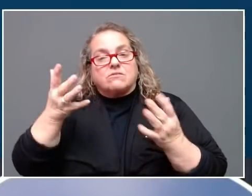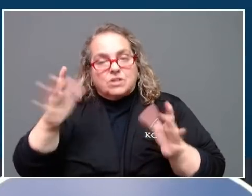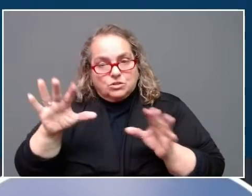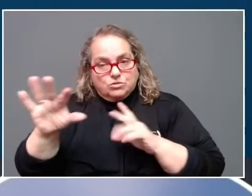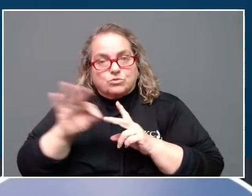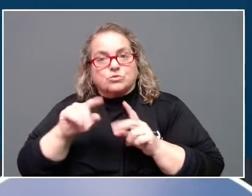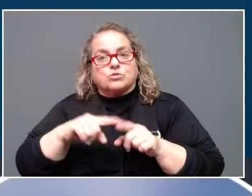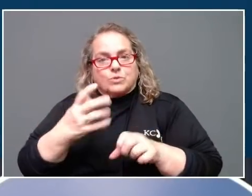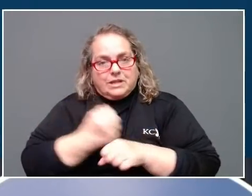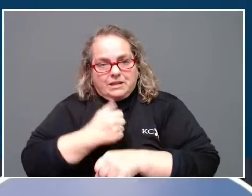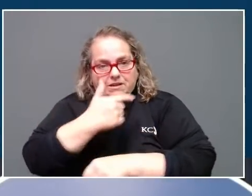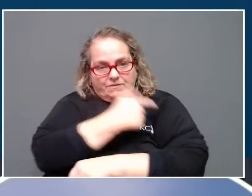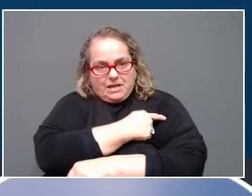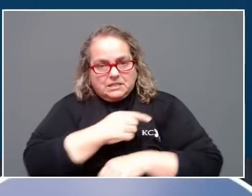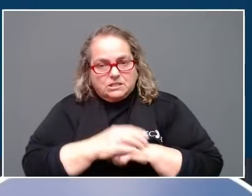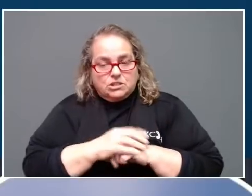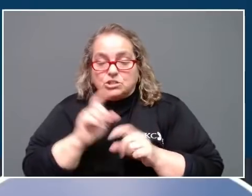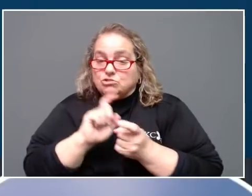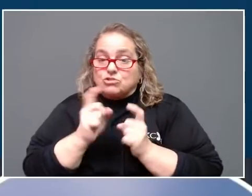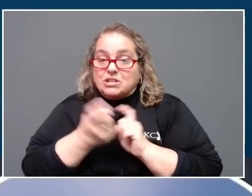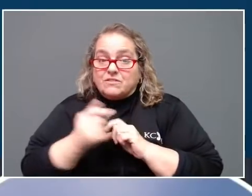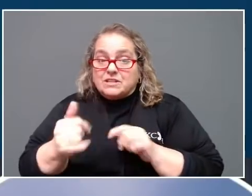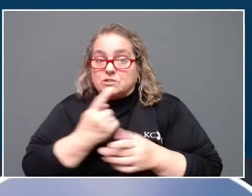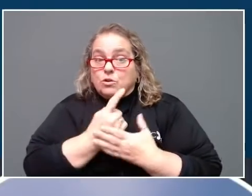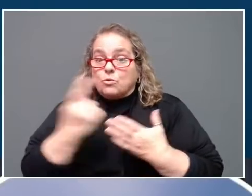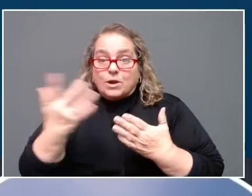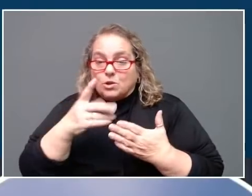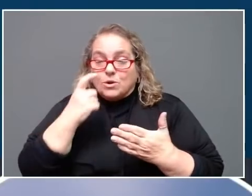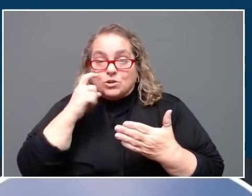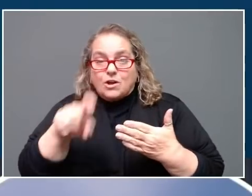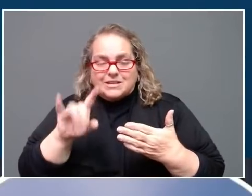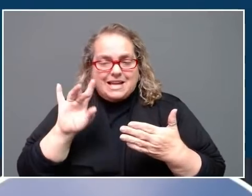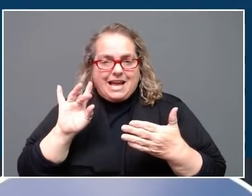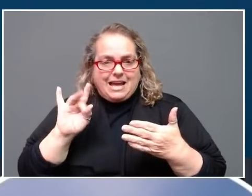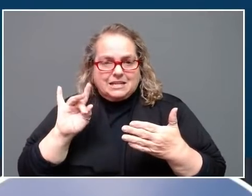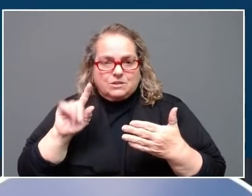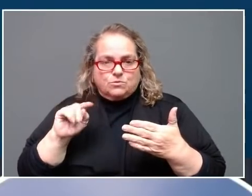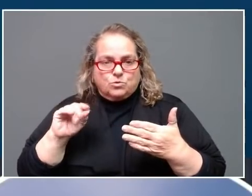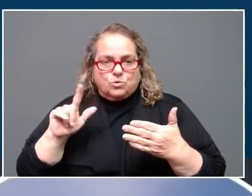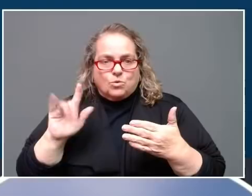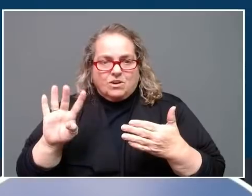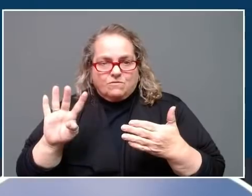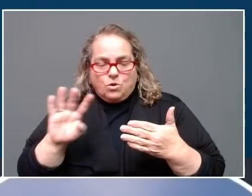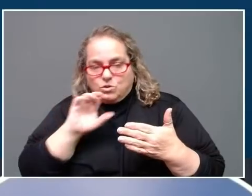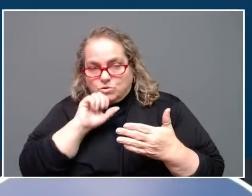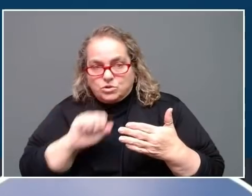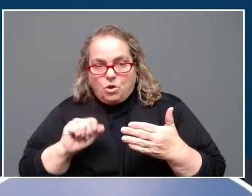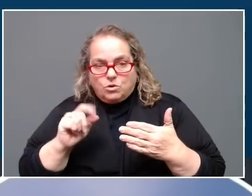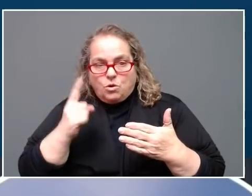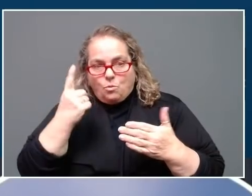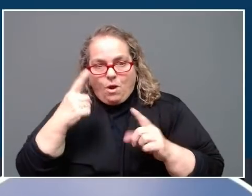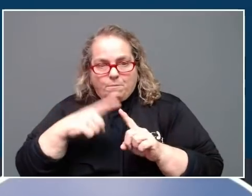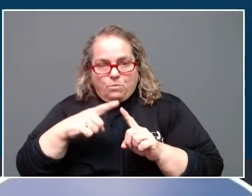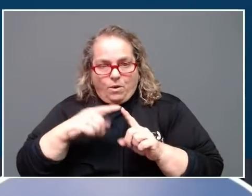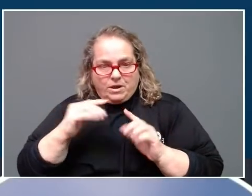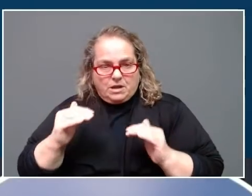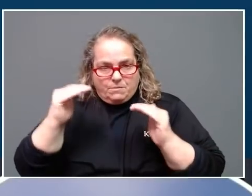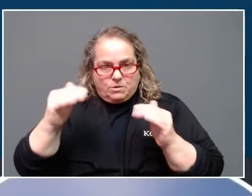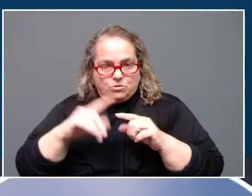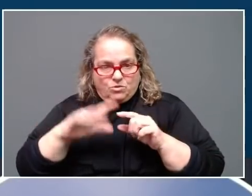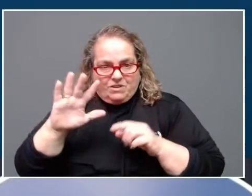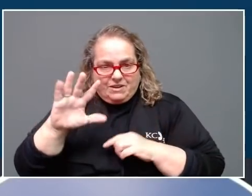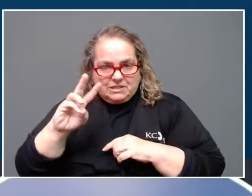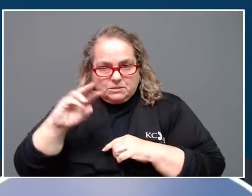changes this week are 18 to 24-year-olds are up a point to 56%, and 12